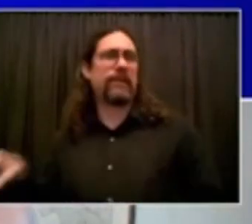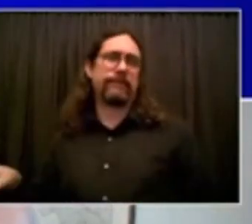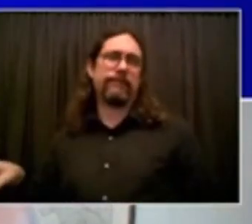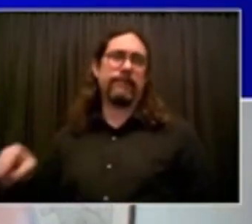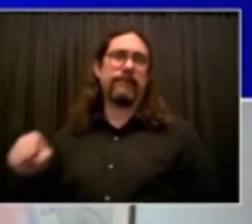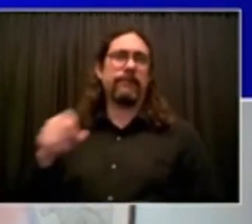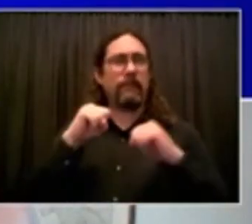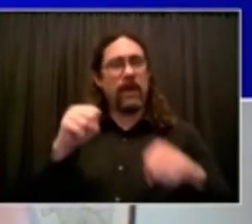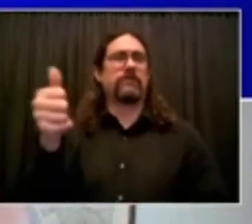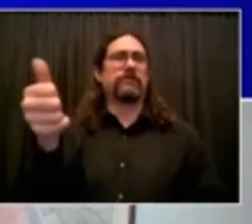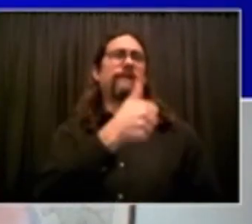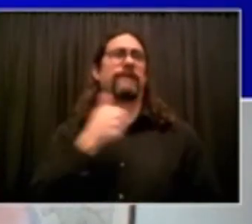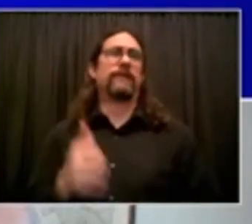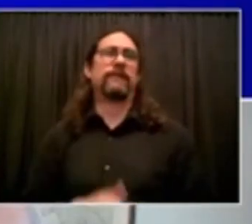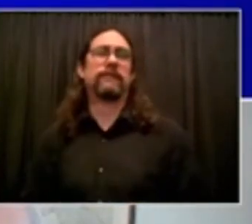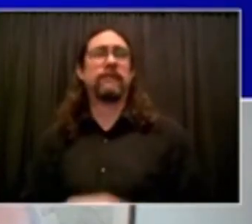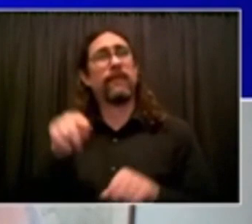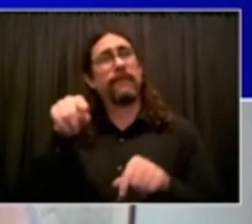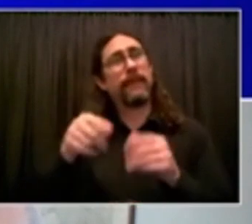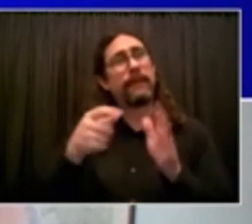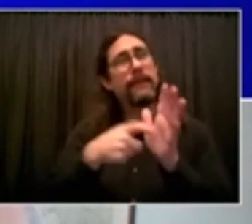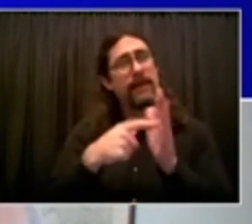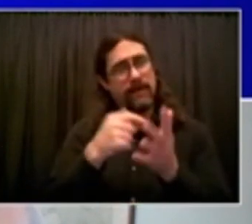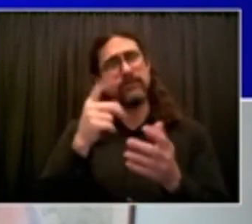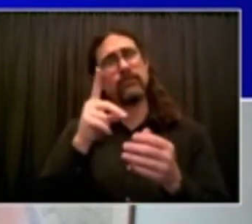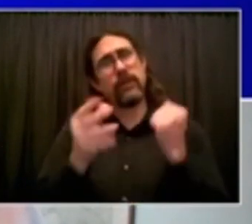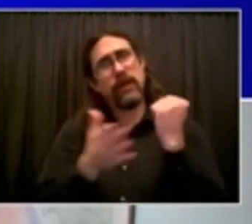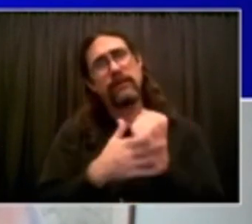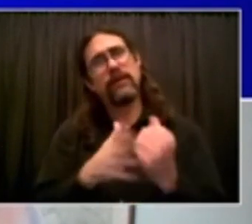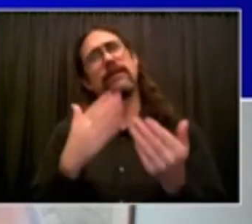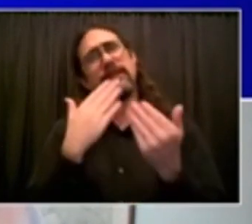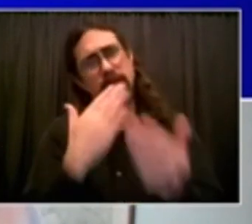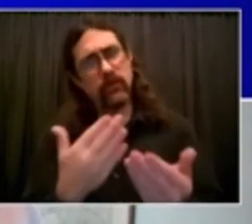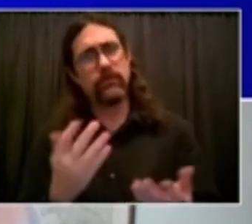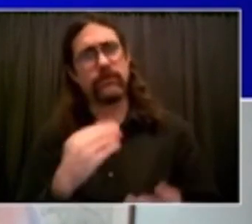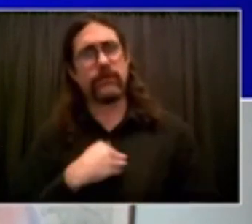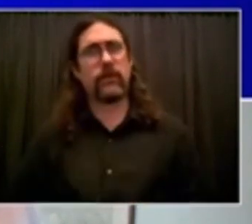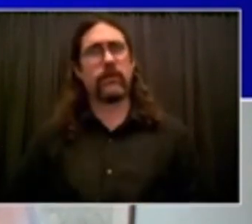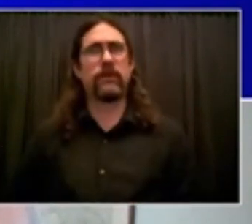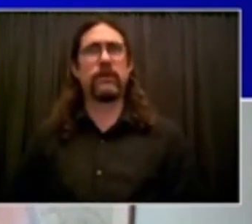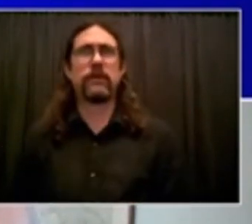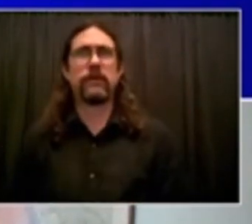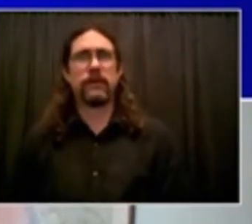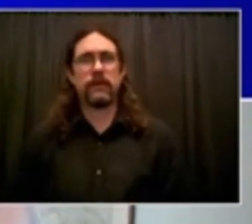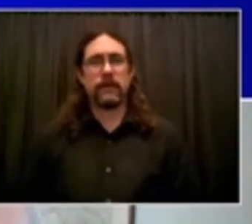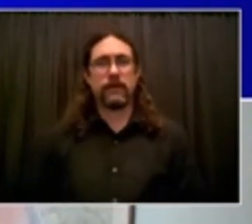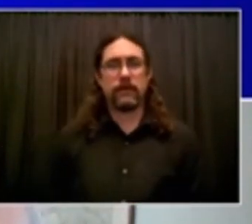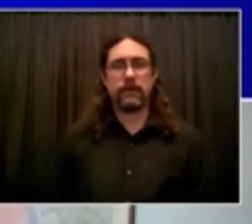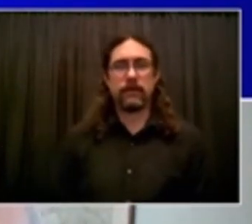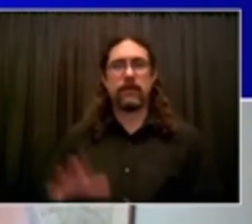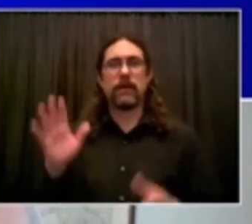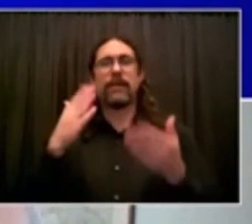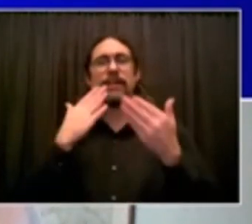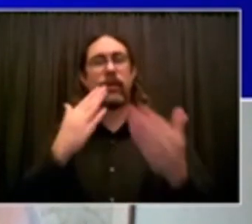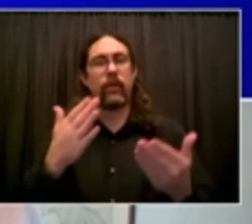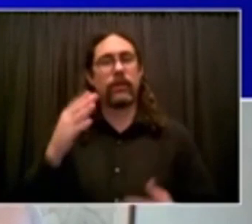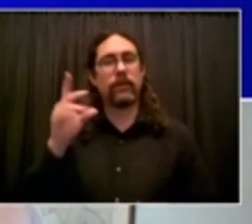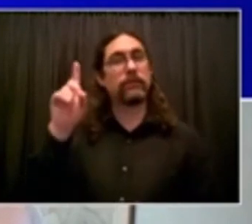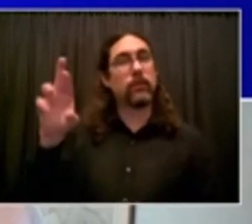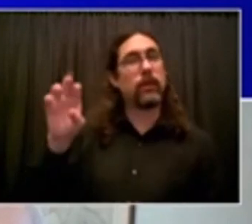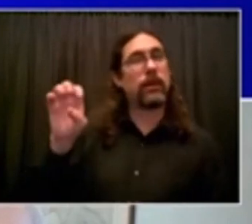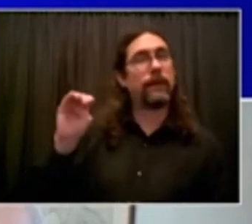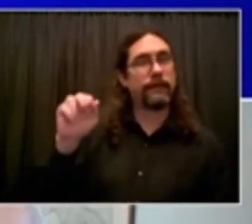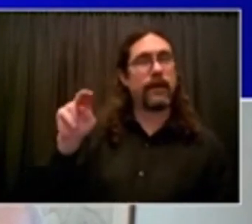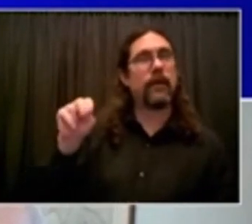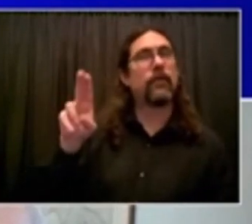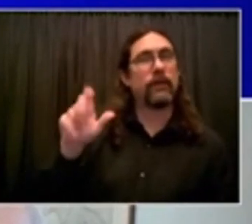want to thank you for your clear, sharp message to everyone about why this matters, but also, again, thank you. Over these last 20 months, you've been one of the